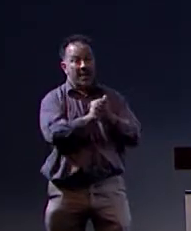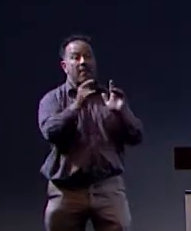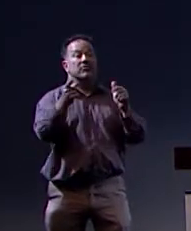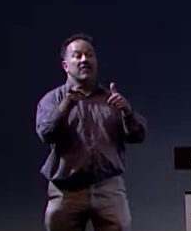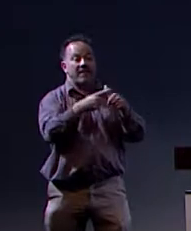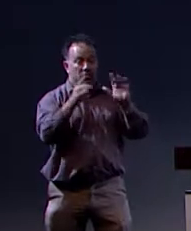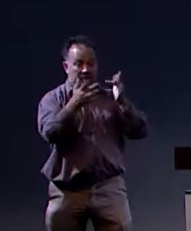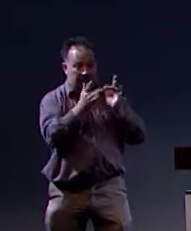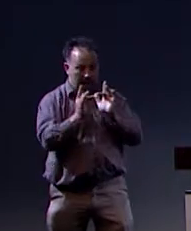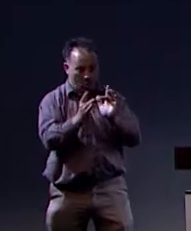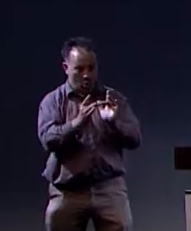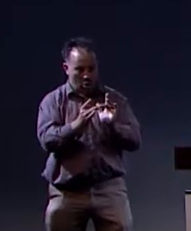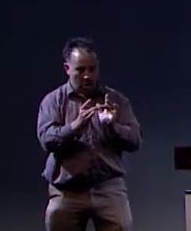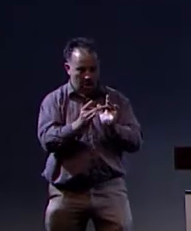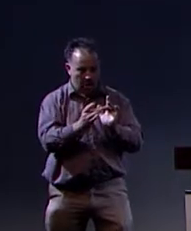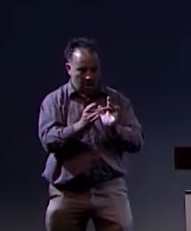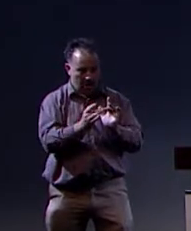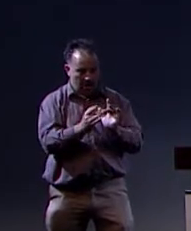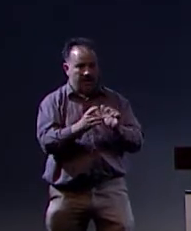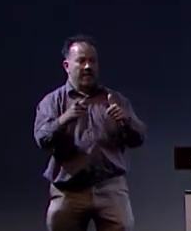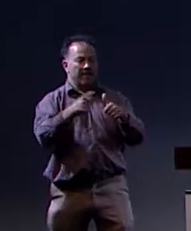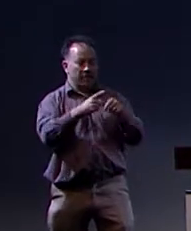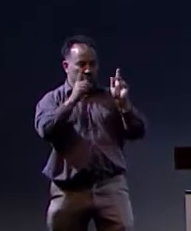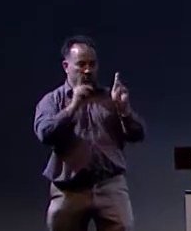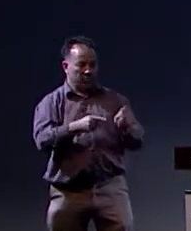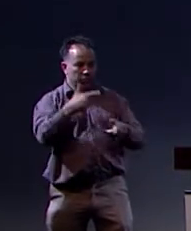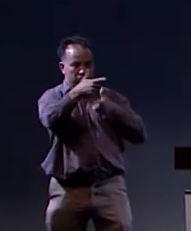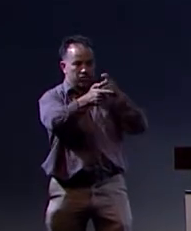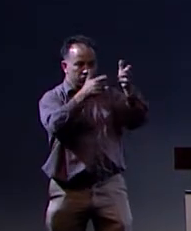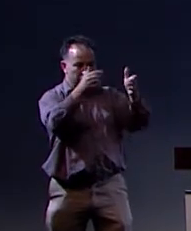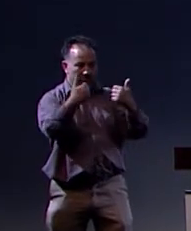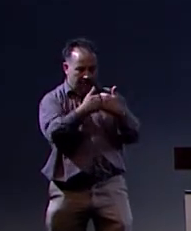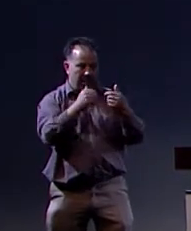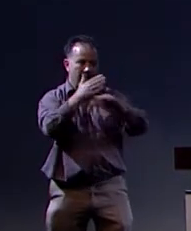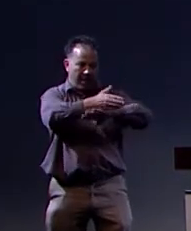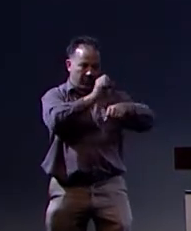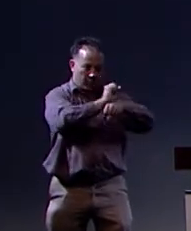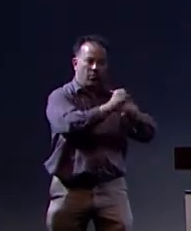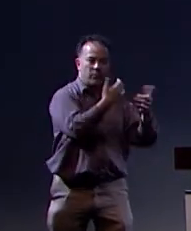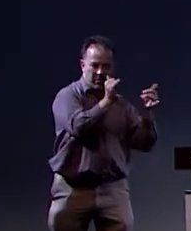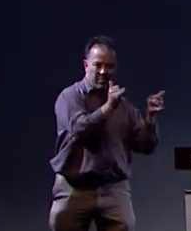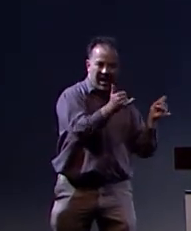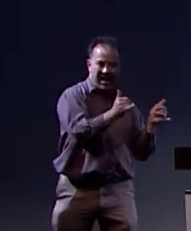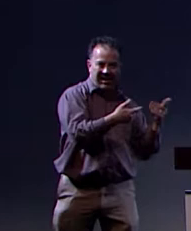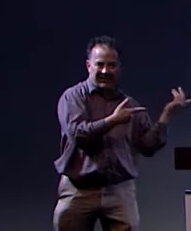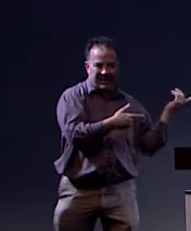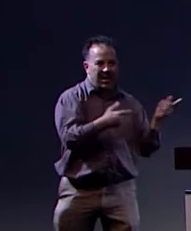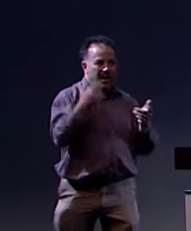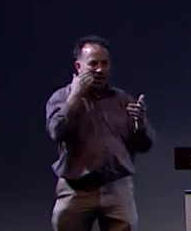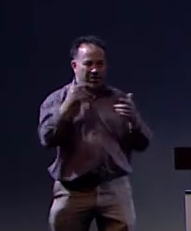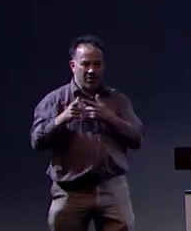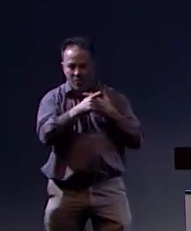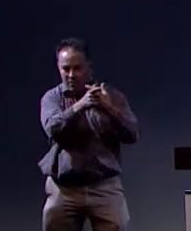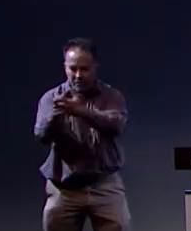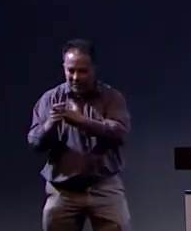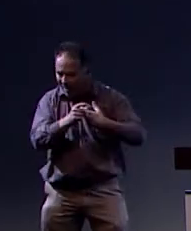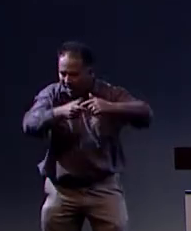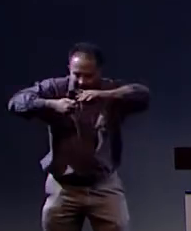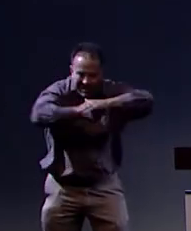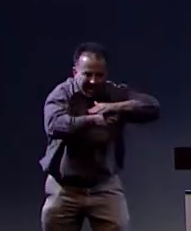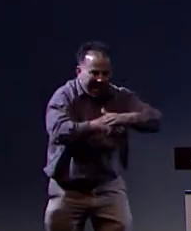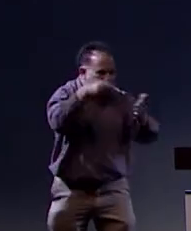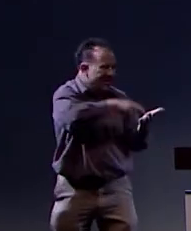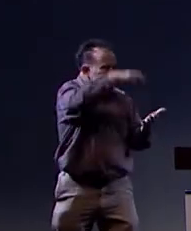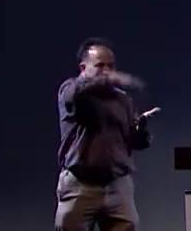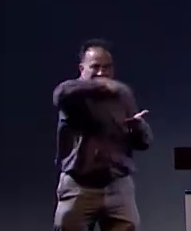networked first-person shooter games. And after work, we would play these in our studio, and you know, we'd run around, hide around the corners, and jump